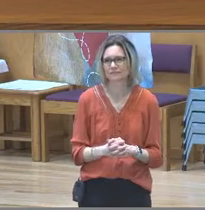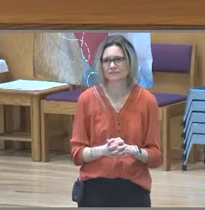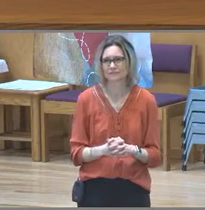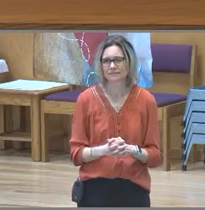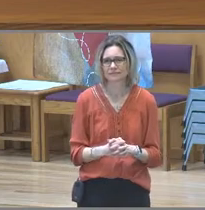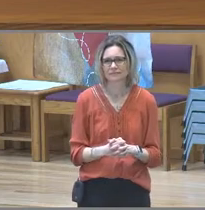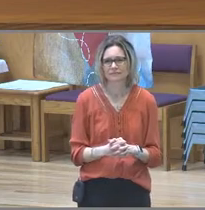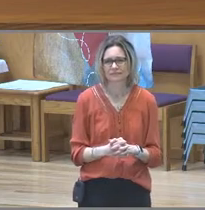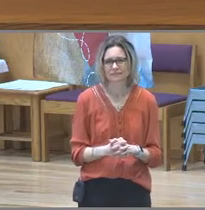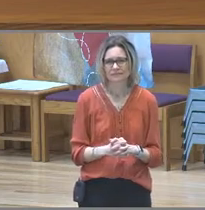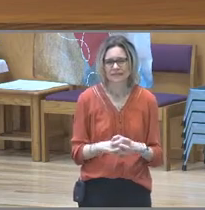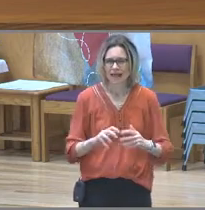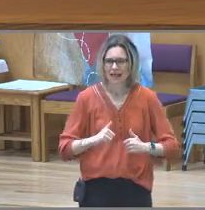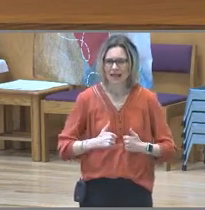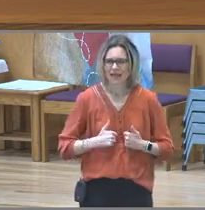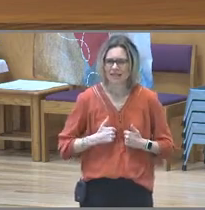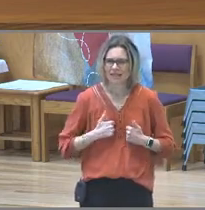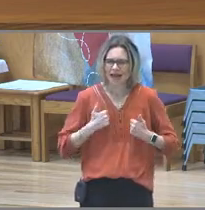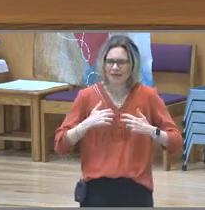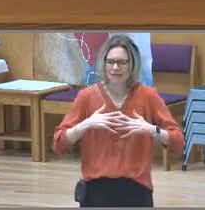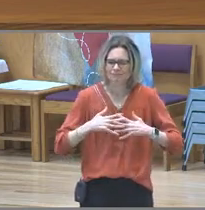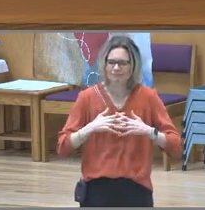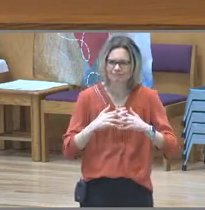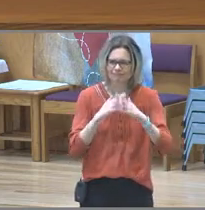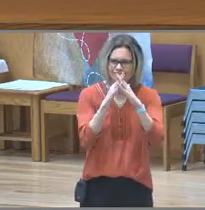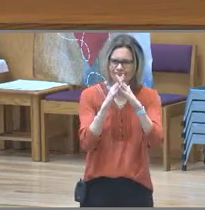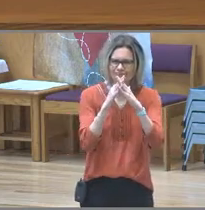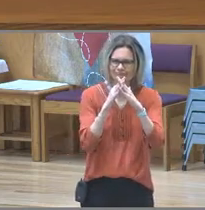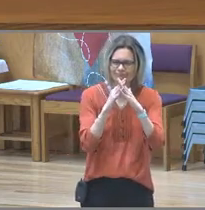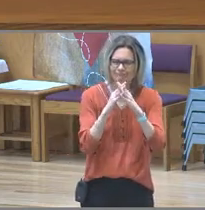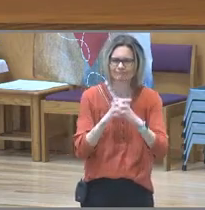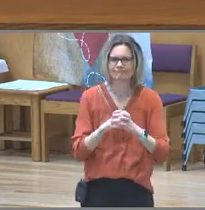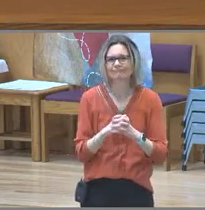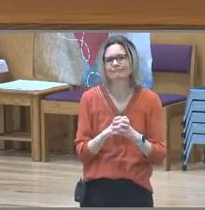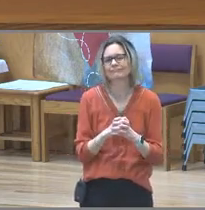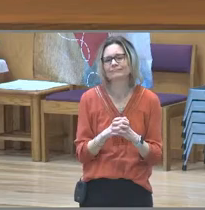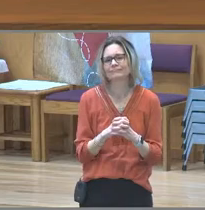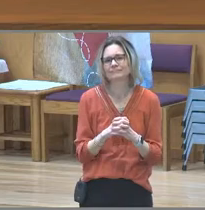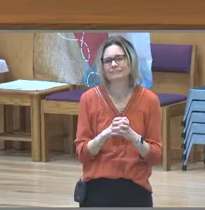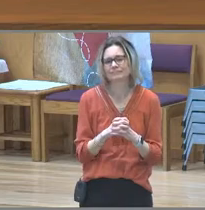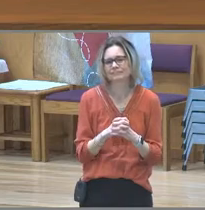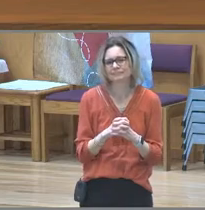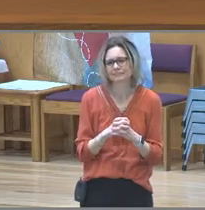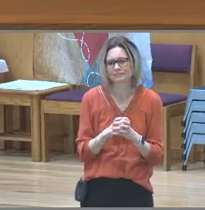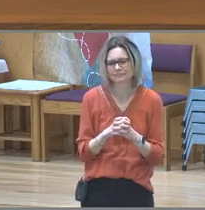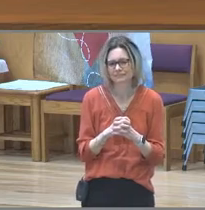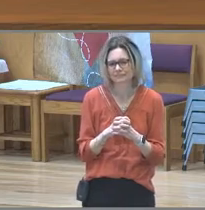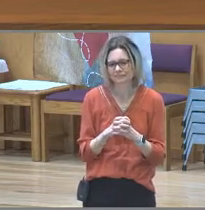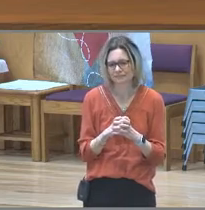Life emerges from the depths of death and despair.